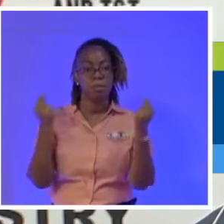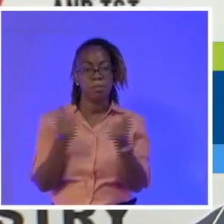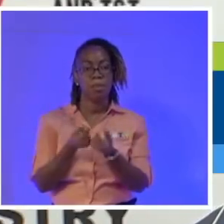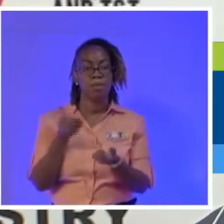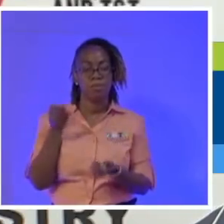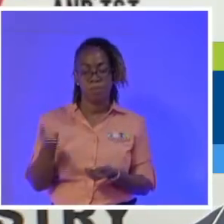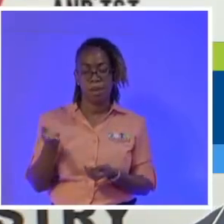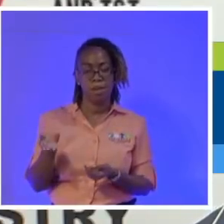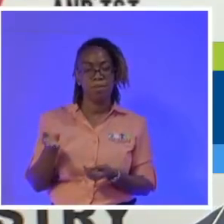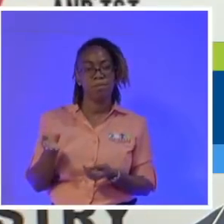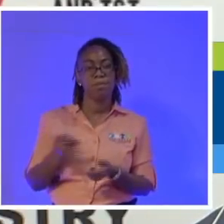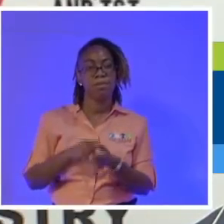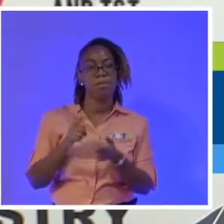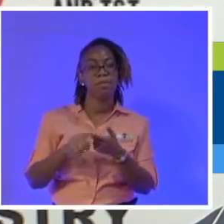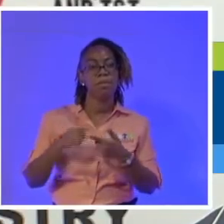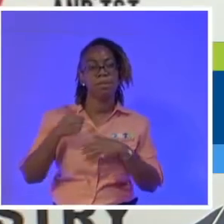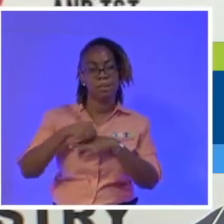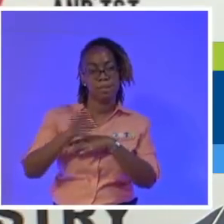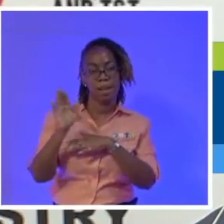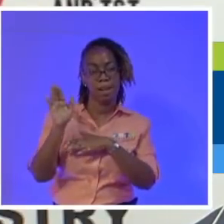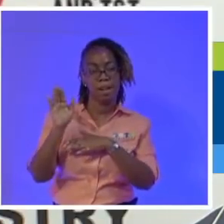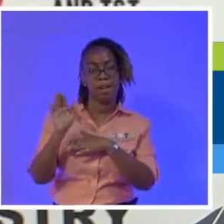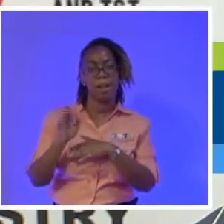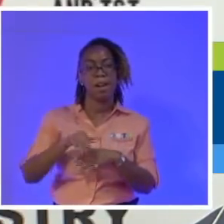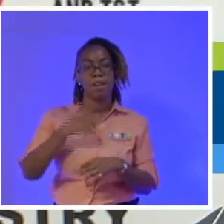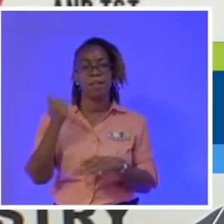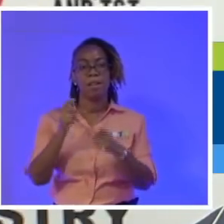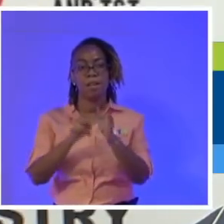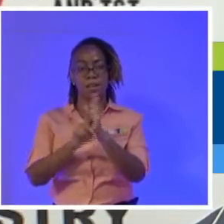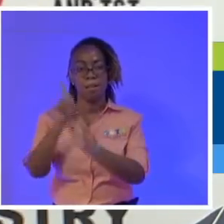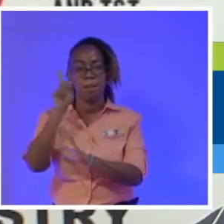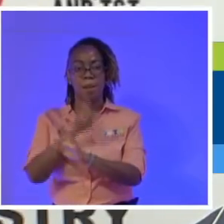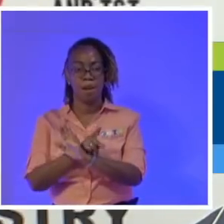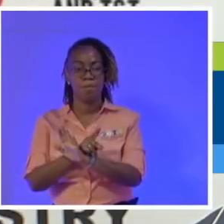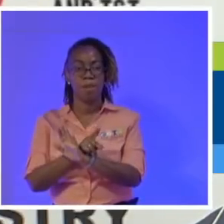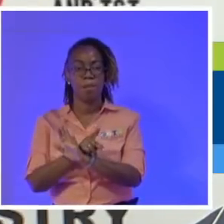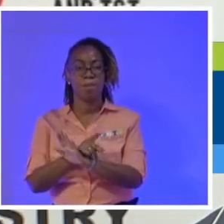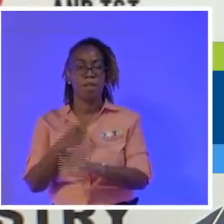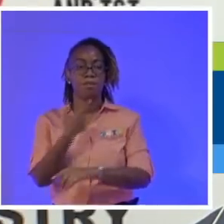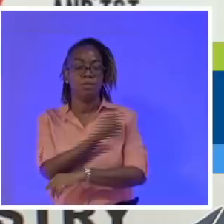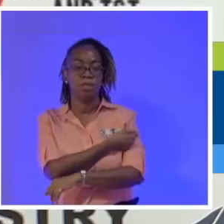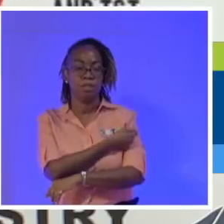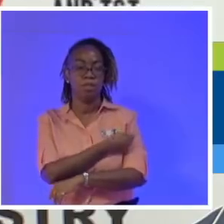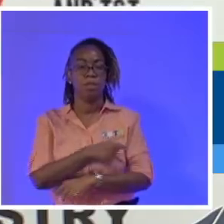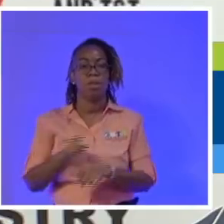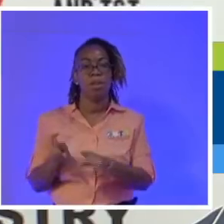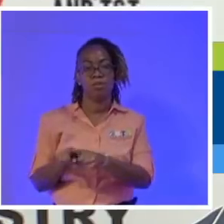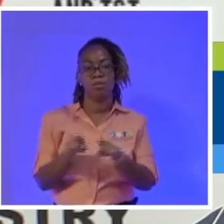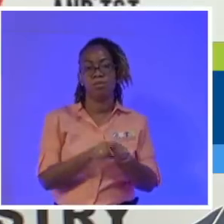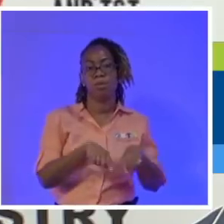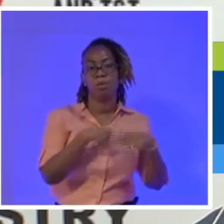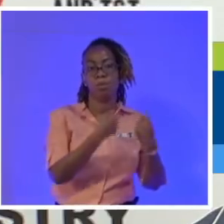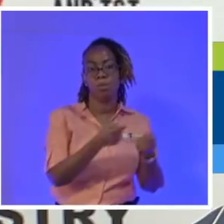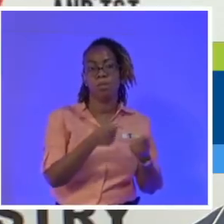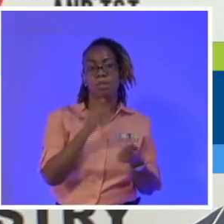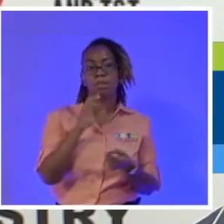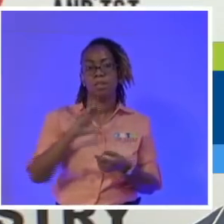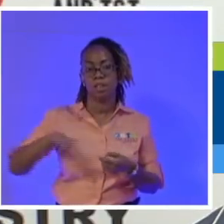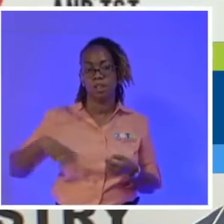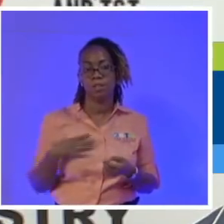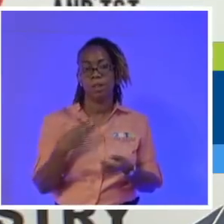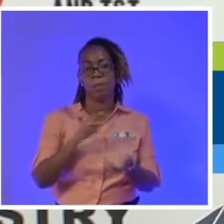is copied to the expanded program of immunization. It also goes to the chief medical officer and